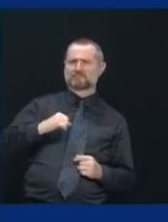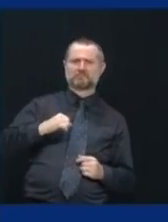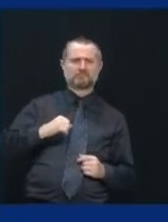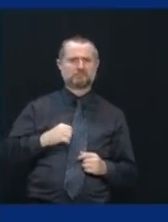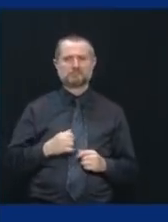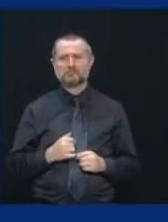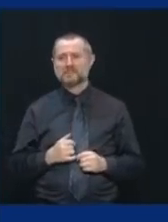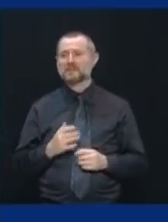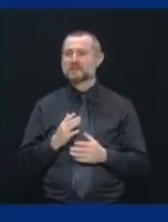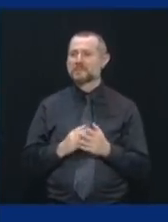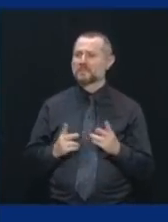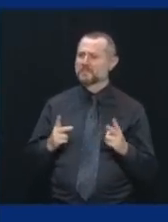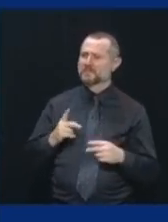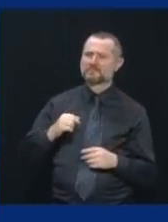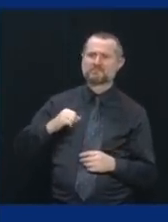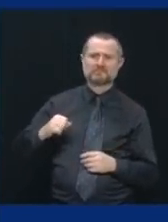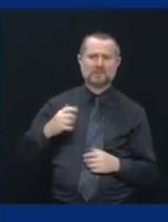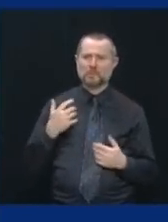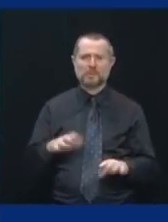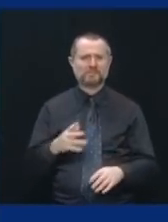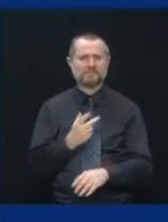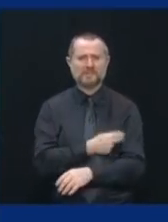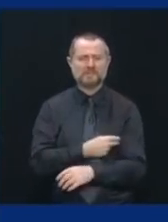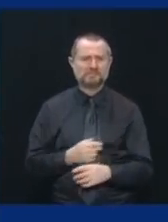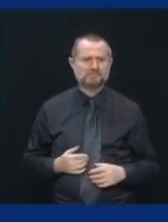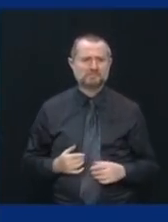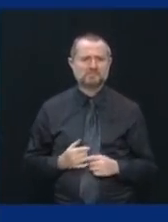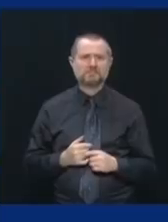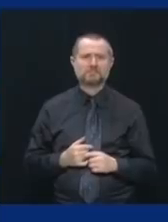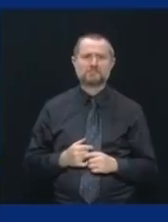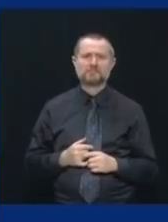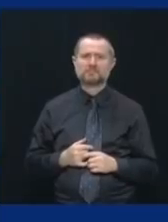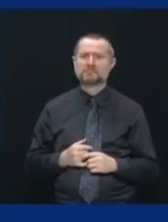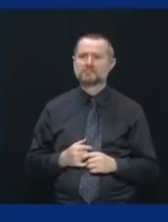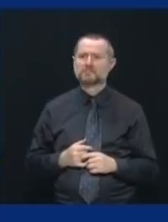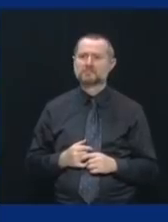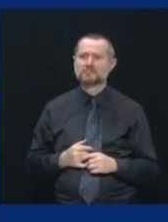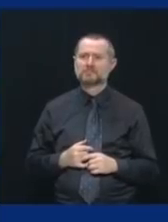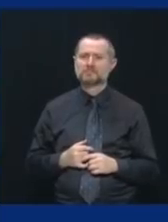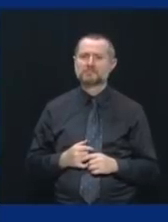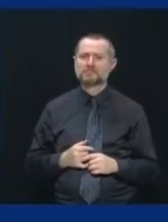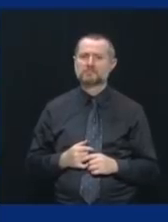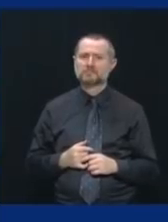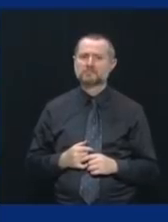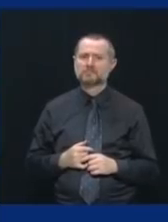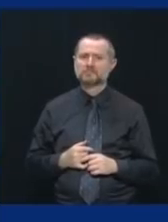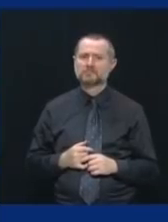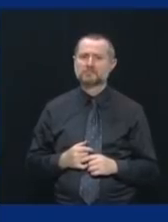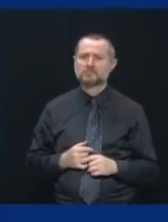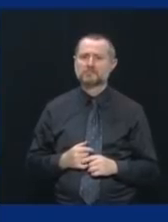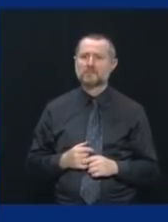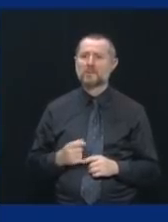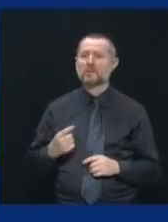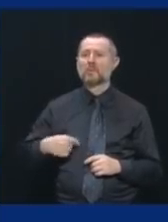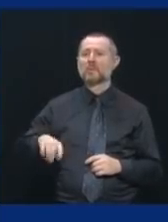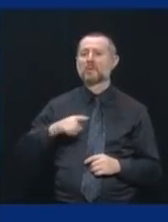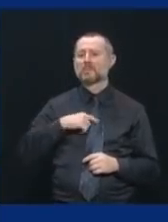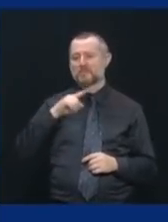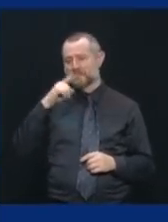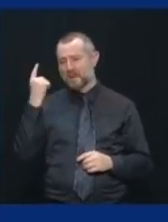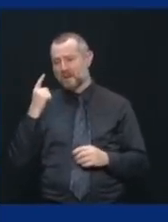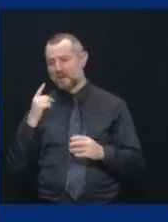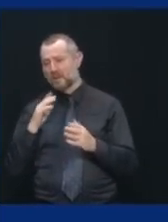is still high and is higher in Black